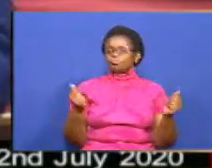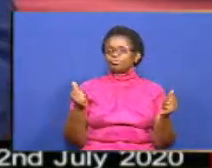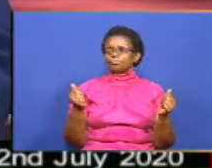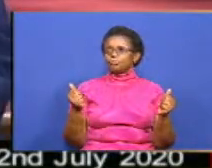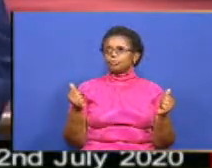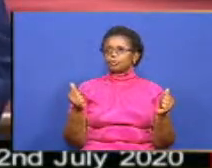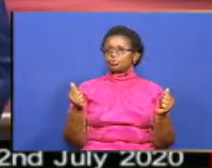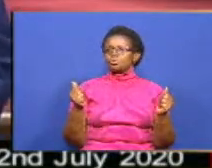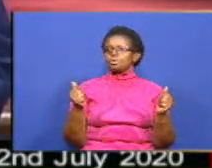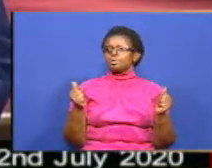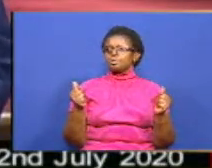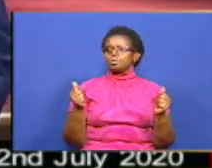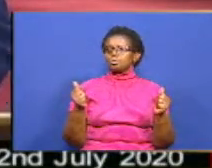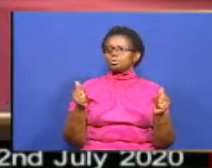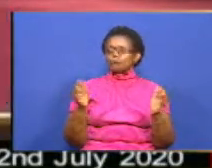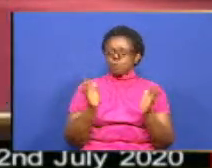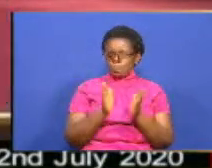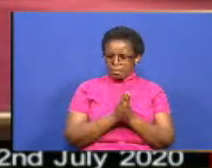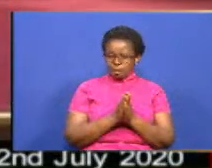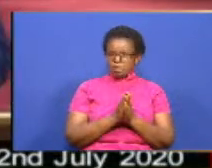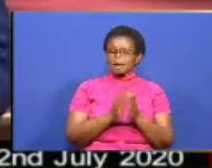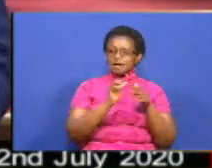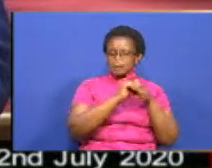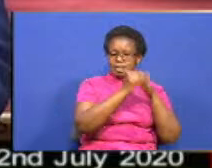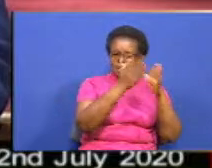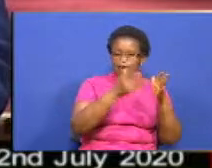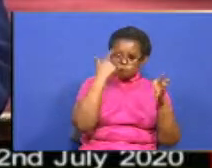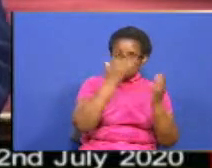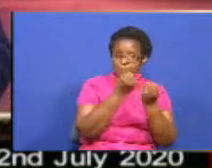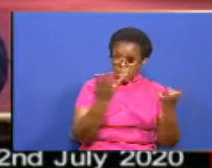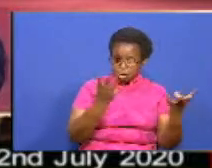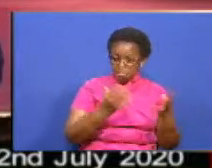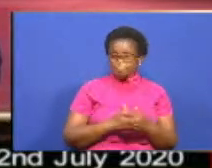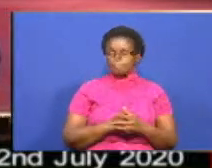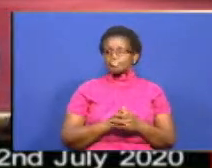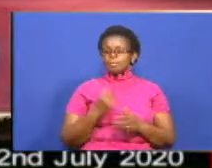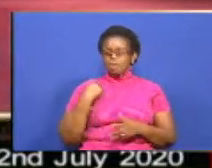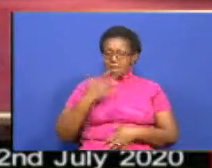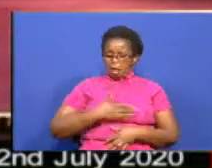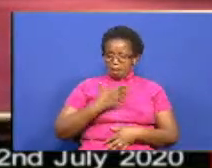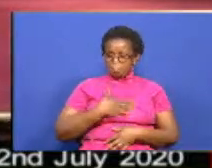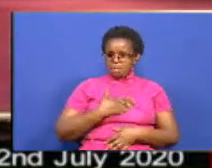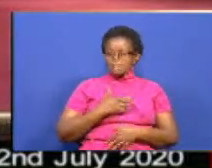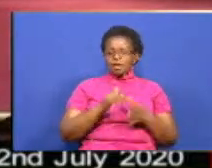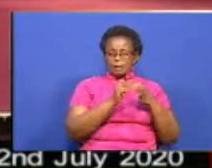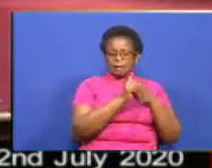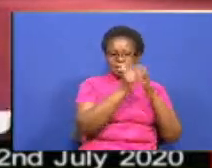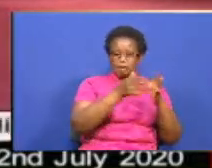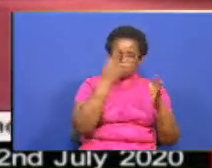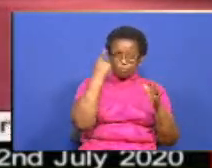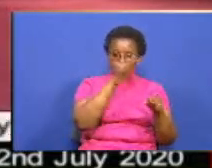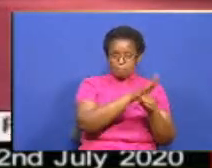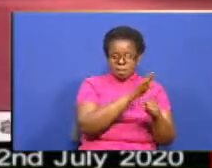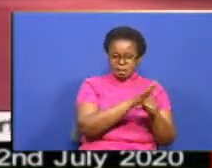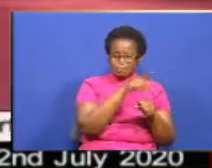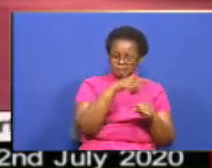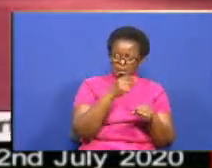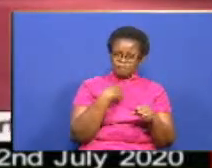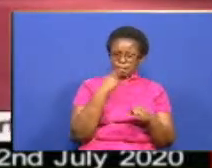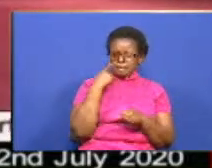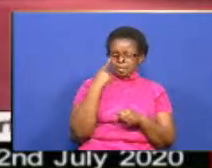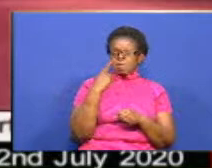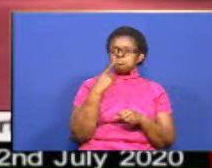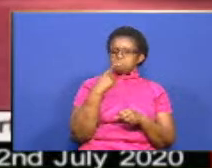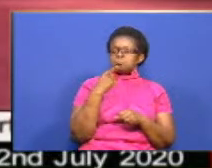my colleague from the other side, the Leader of Majority. And I'm happy that the Leader of Majority has seen his fist for us